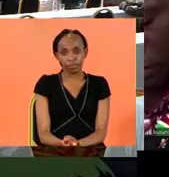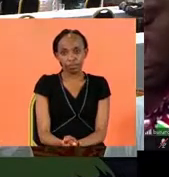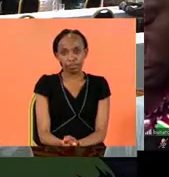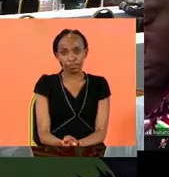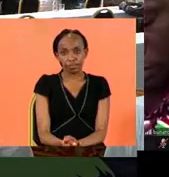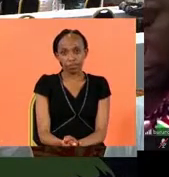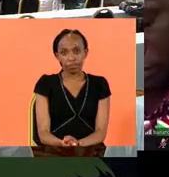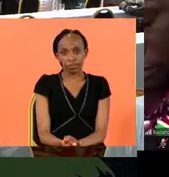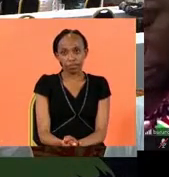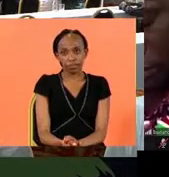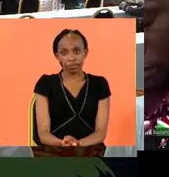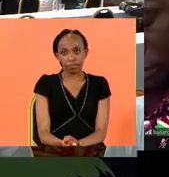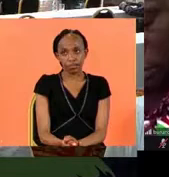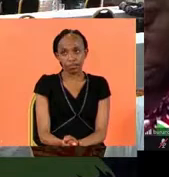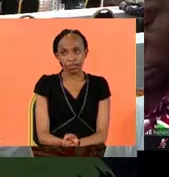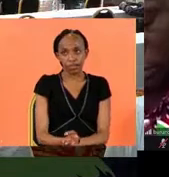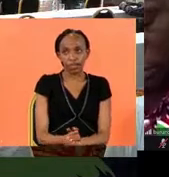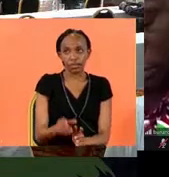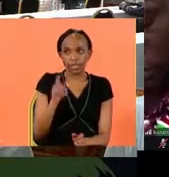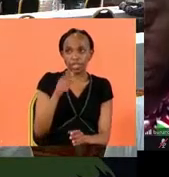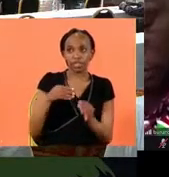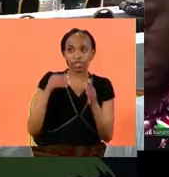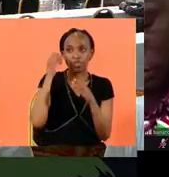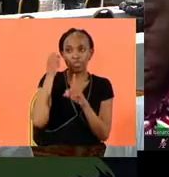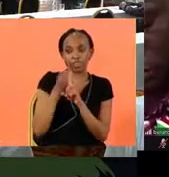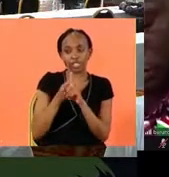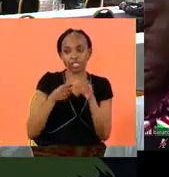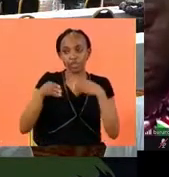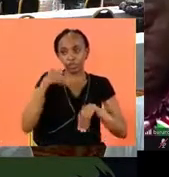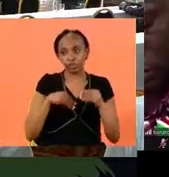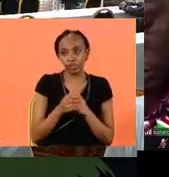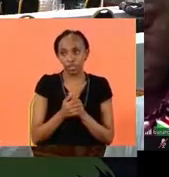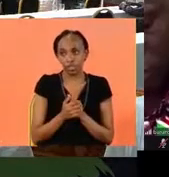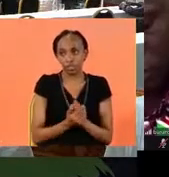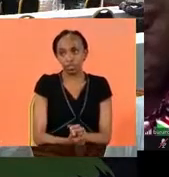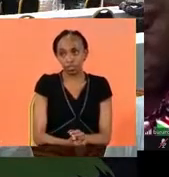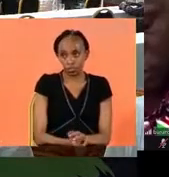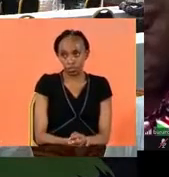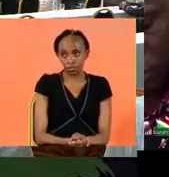So we need to fight corruption.